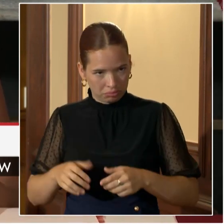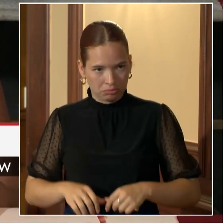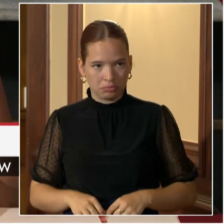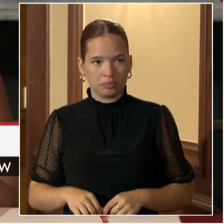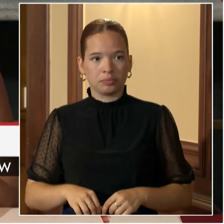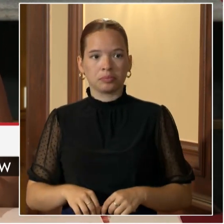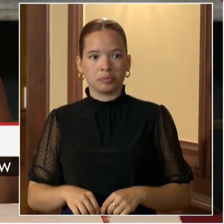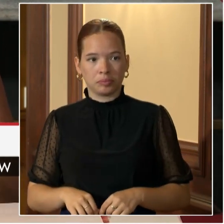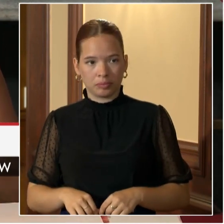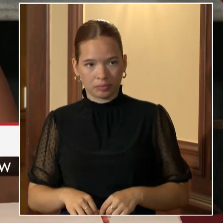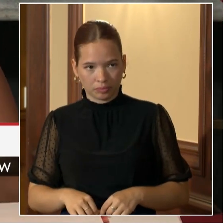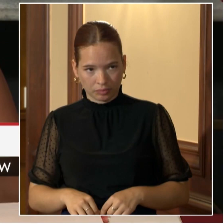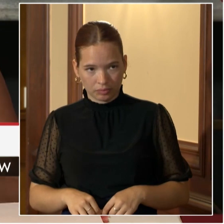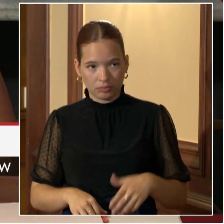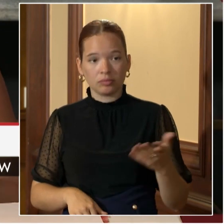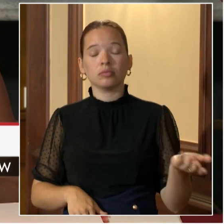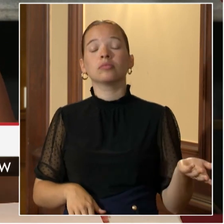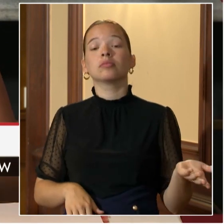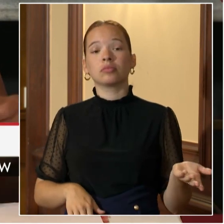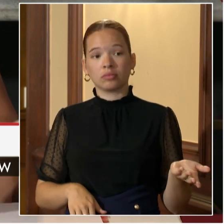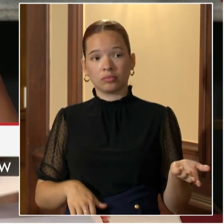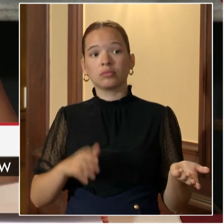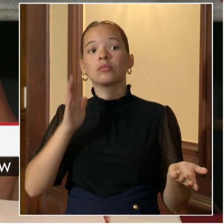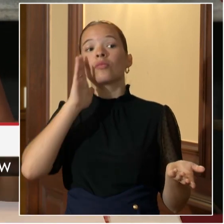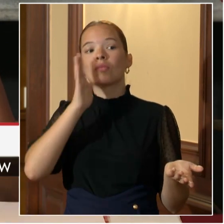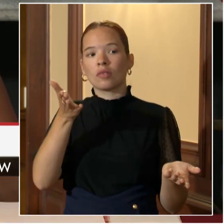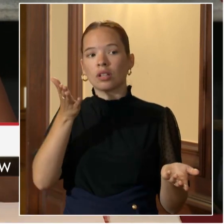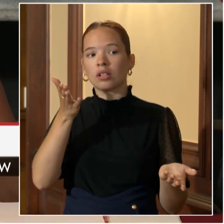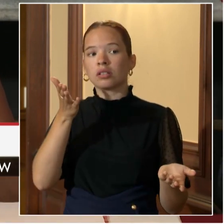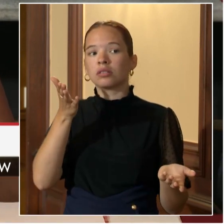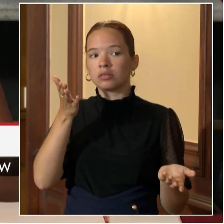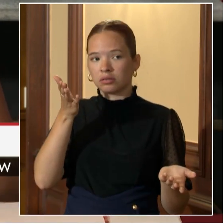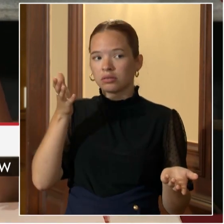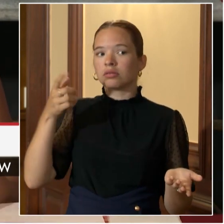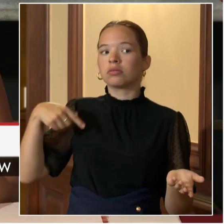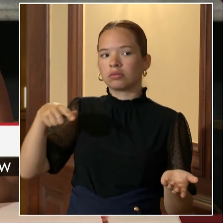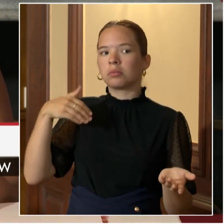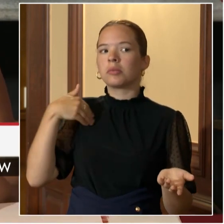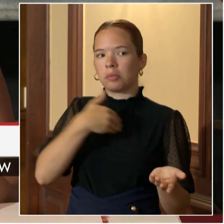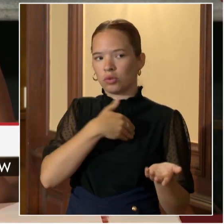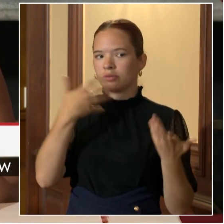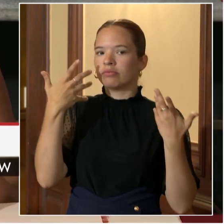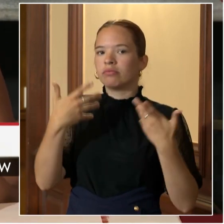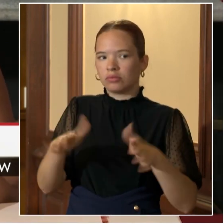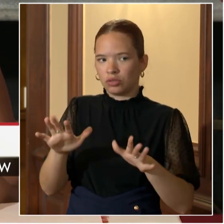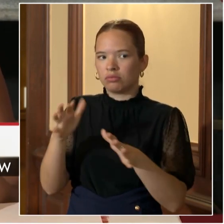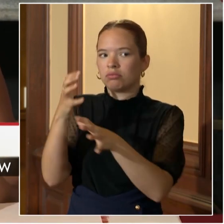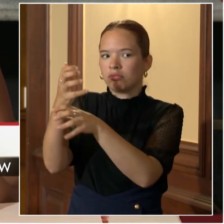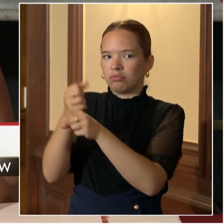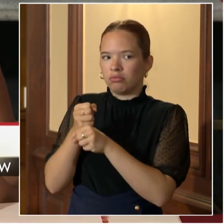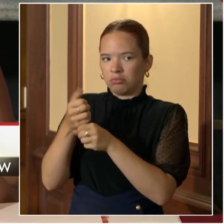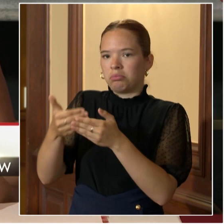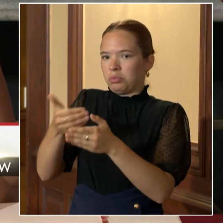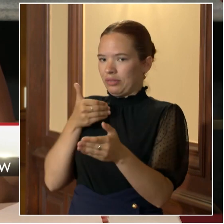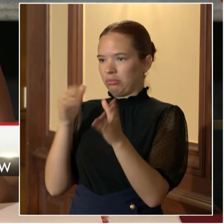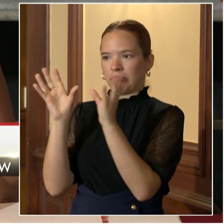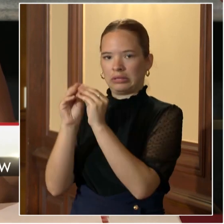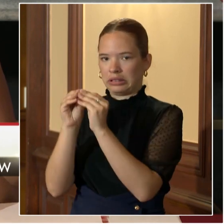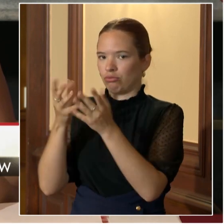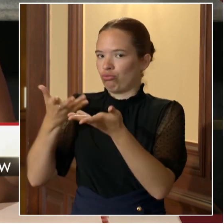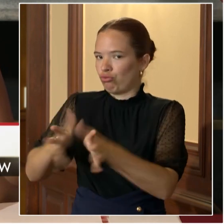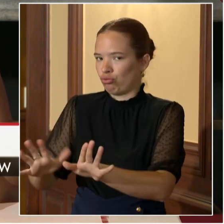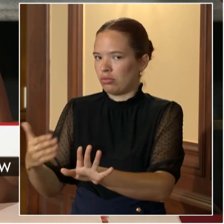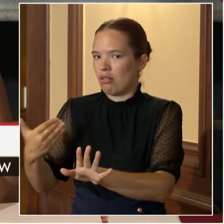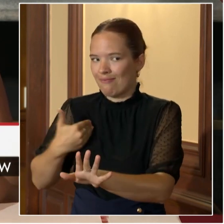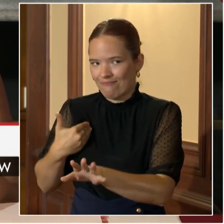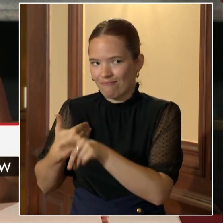presentation I think that members received in advance of this meeting, and Senator